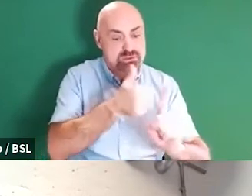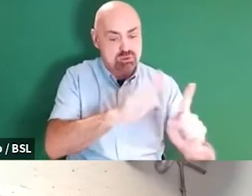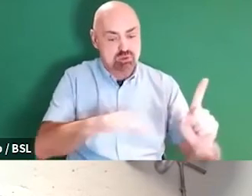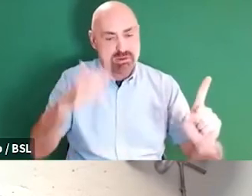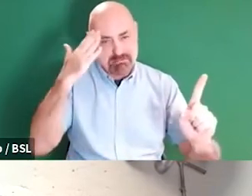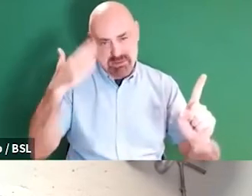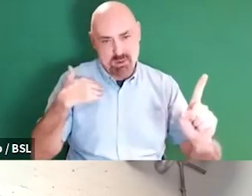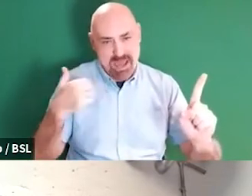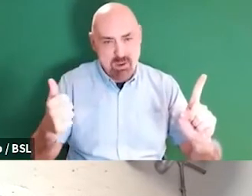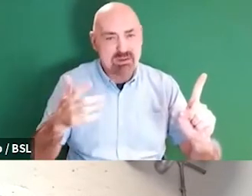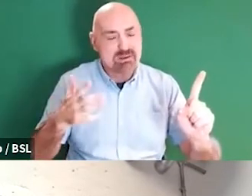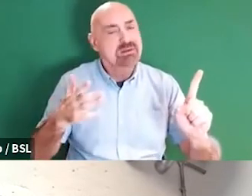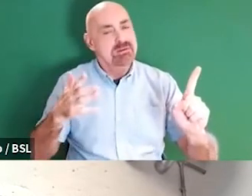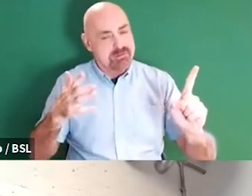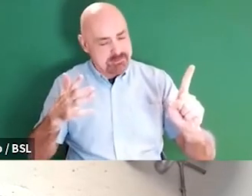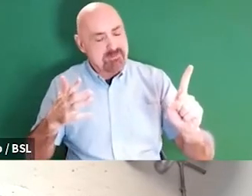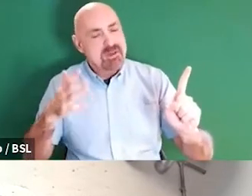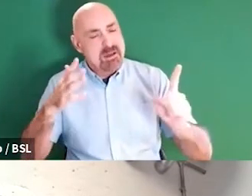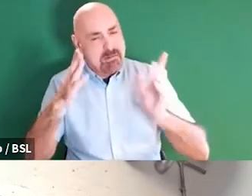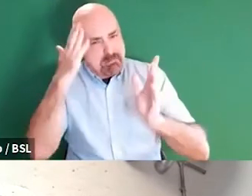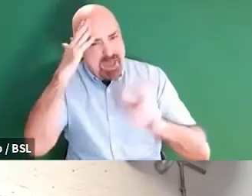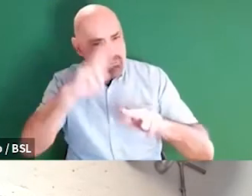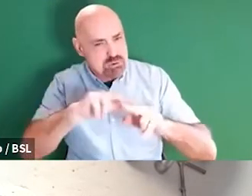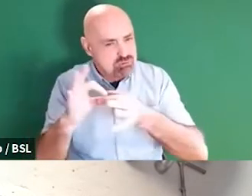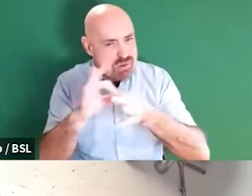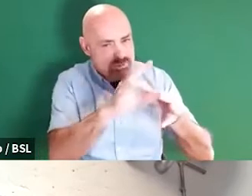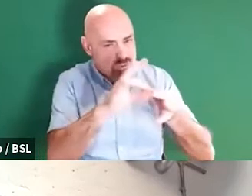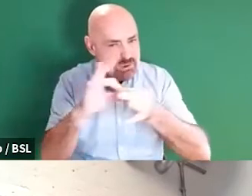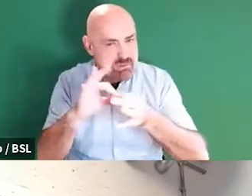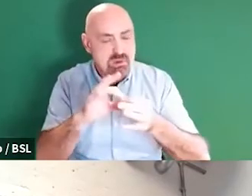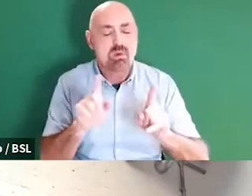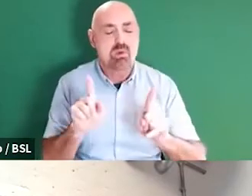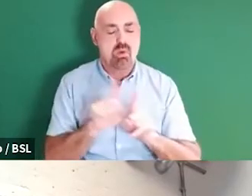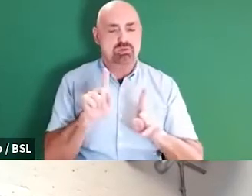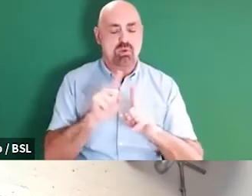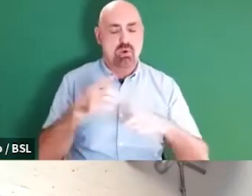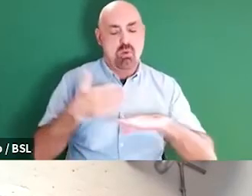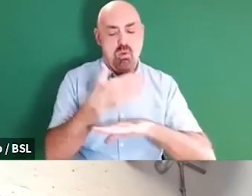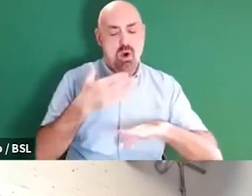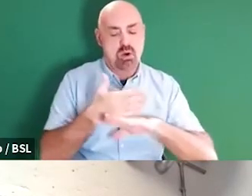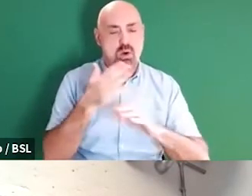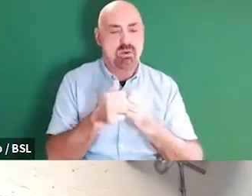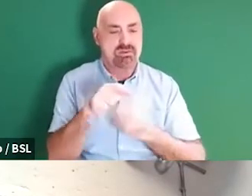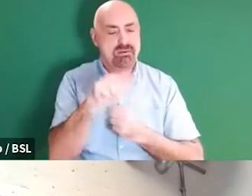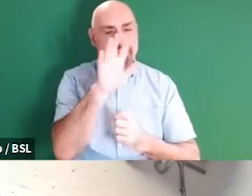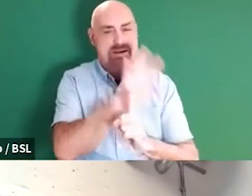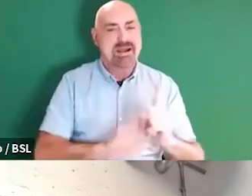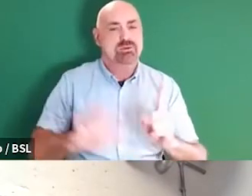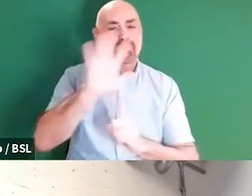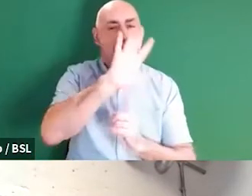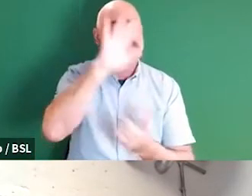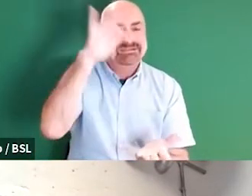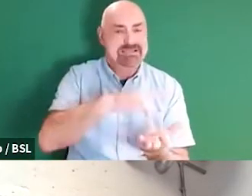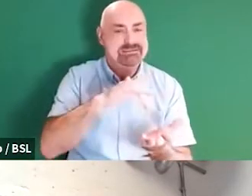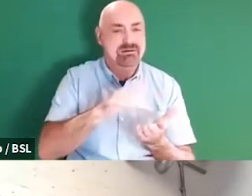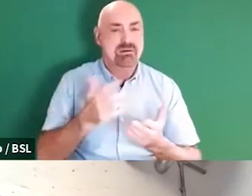supporting parenting, family relationships and so on, but also crucially working with the National Centre to provide practical